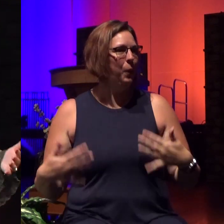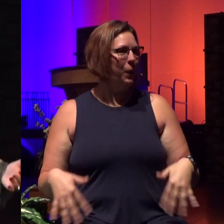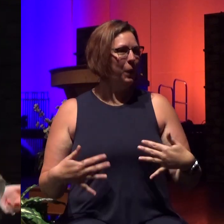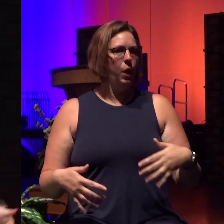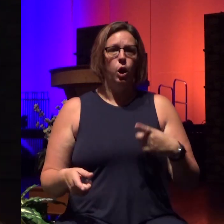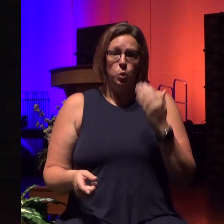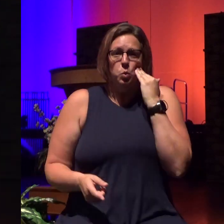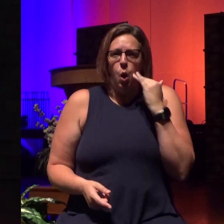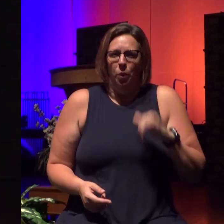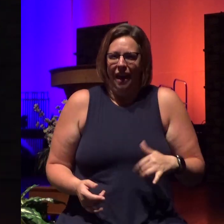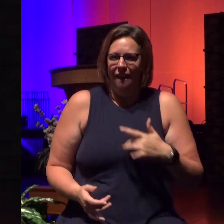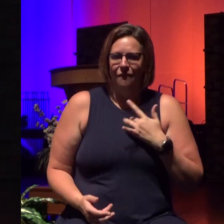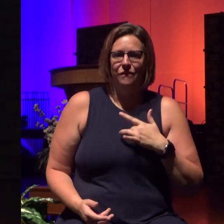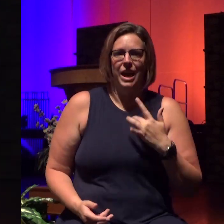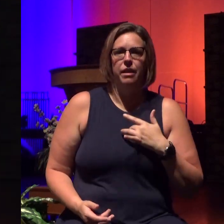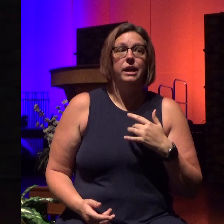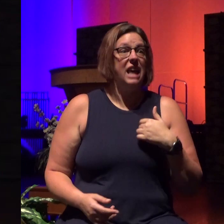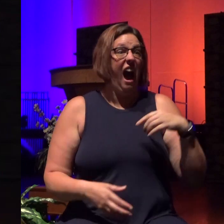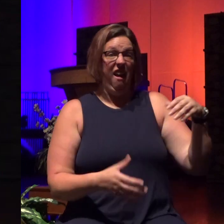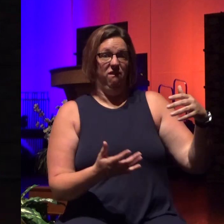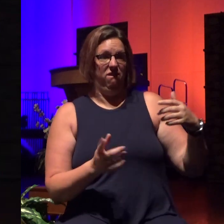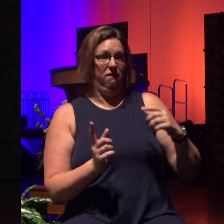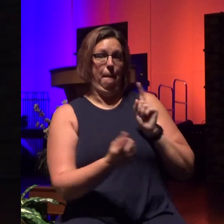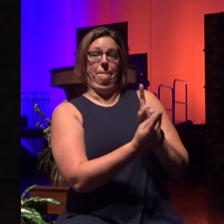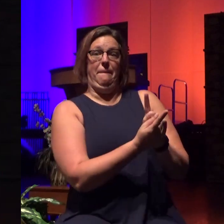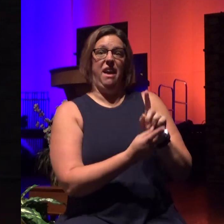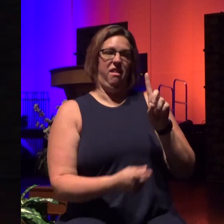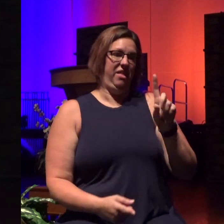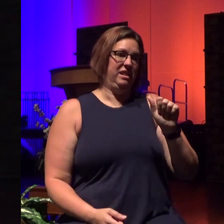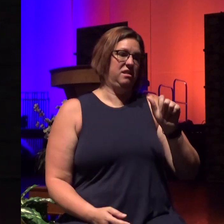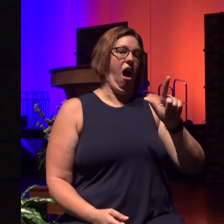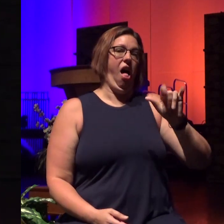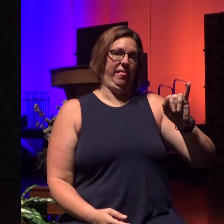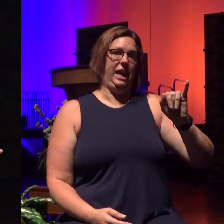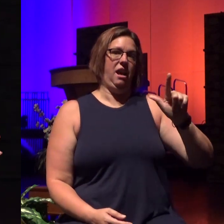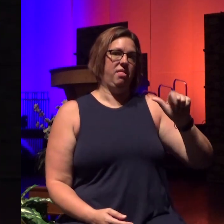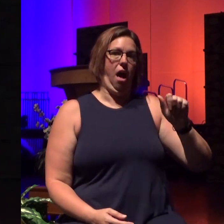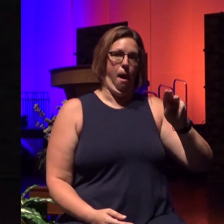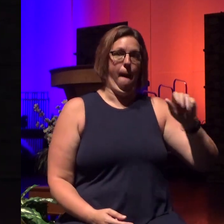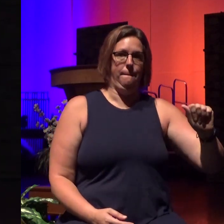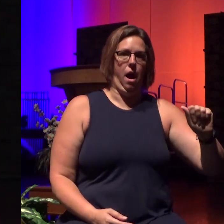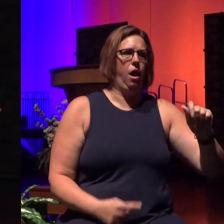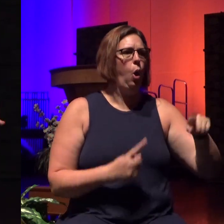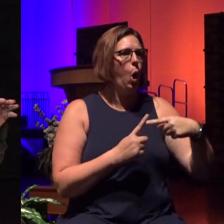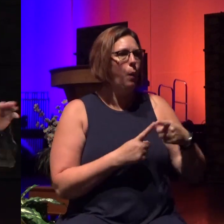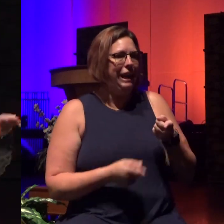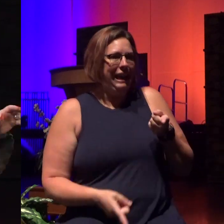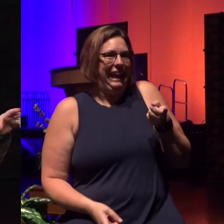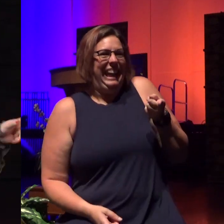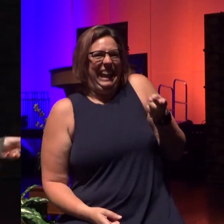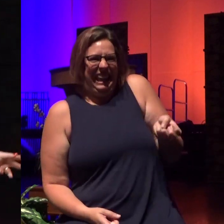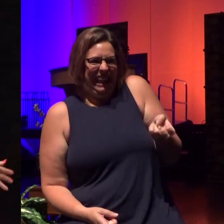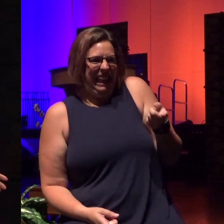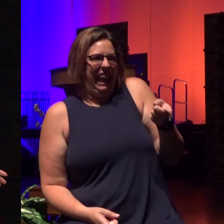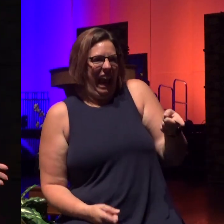in the presence of His Holiness, the Dalai Lama. And when he is around, I feel just like,